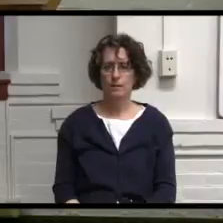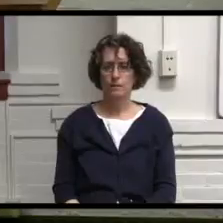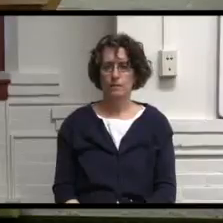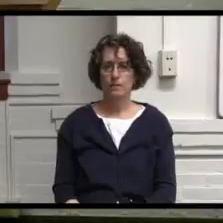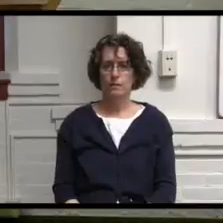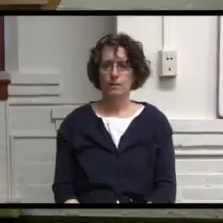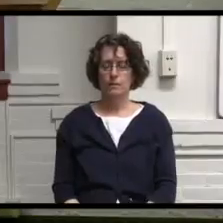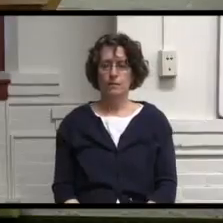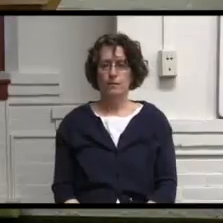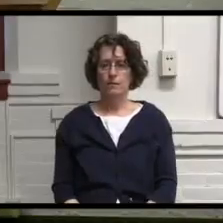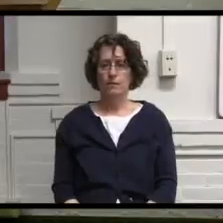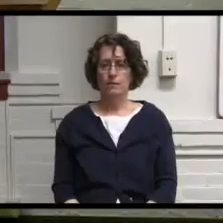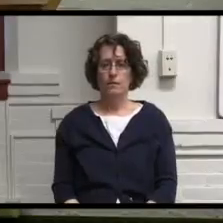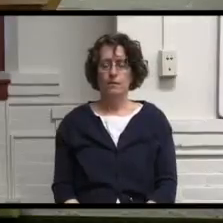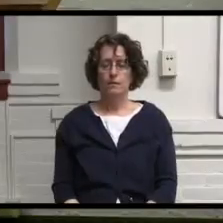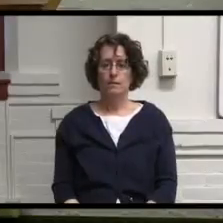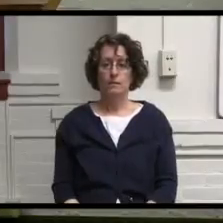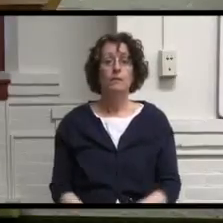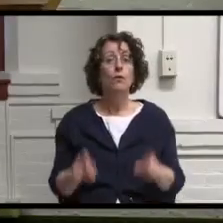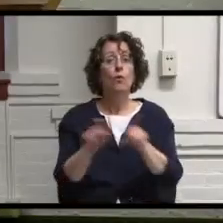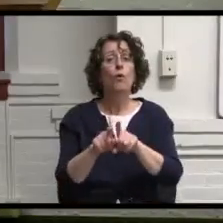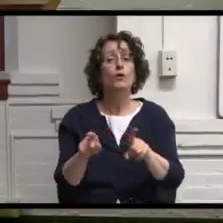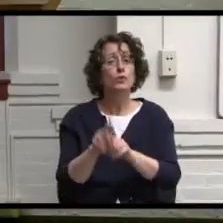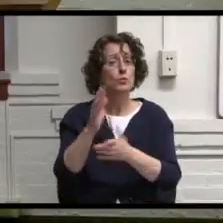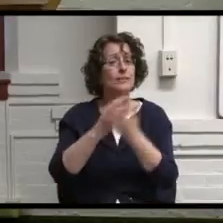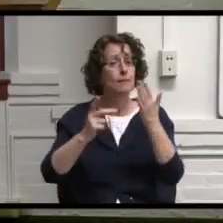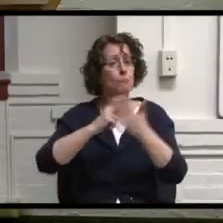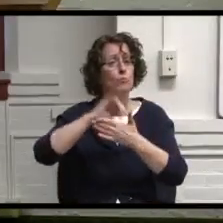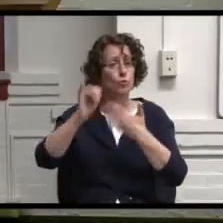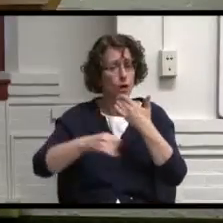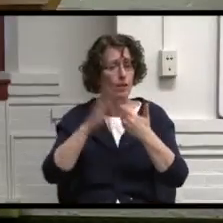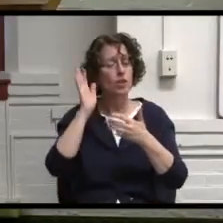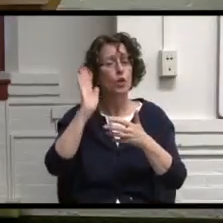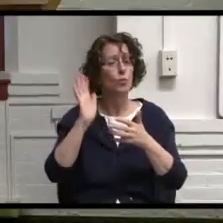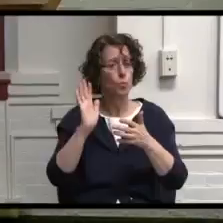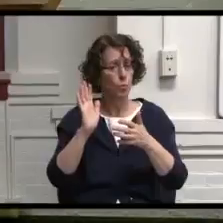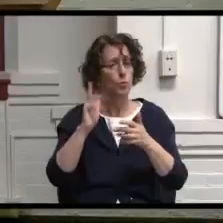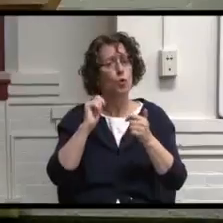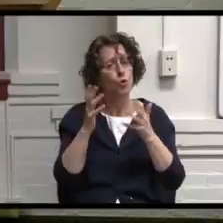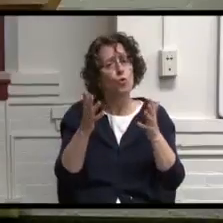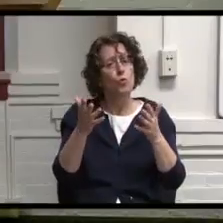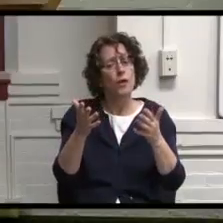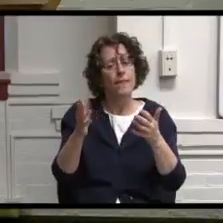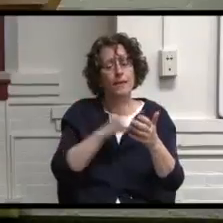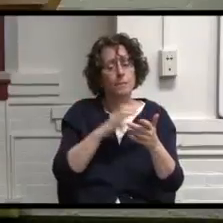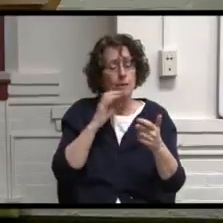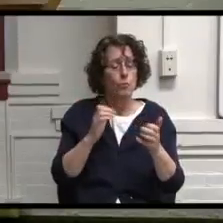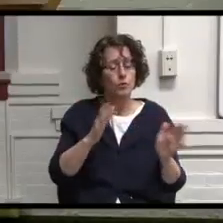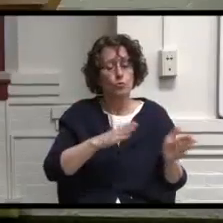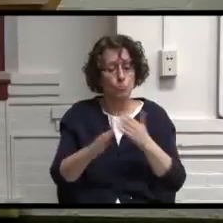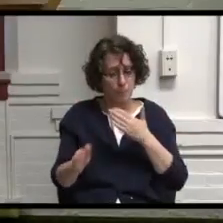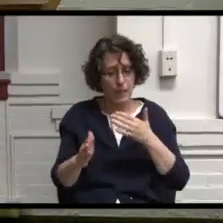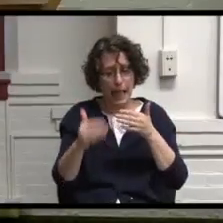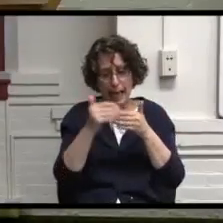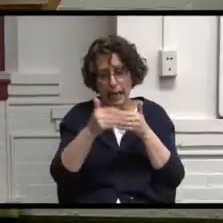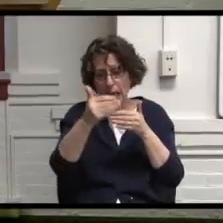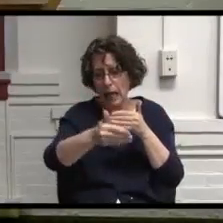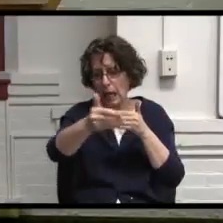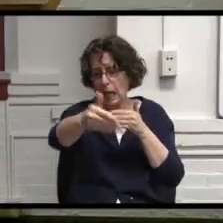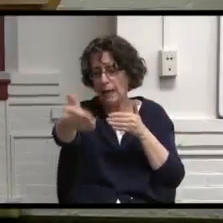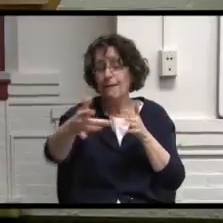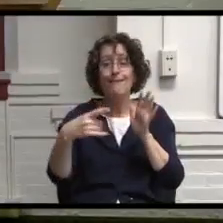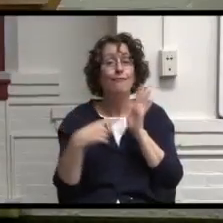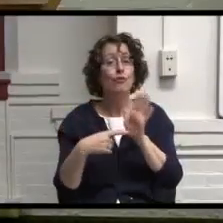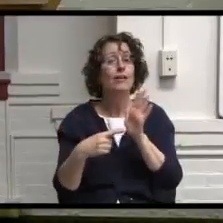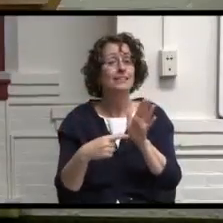some of the long-term projects that the committee has enumerated, such as starting a green section where